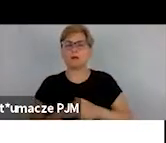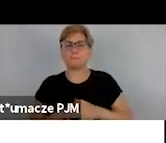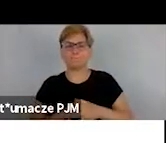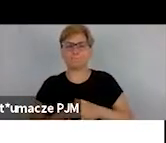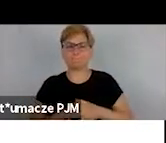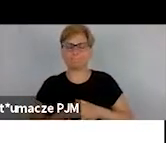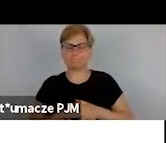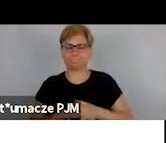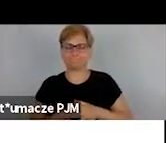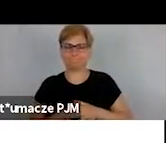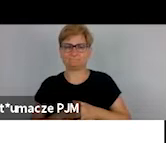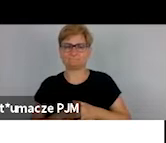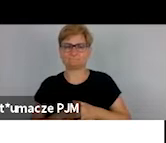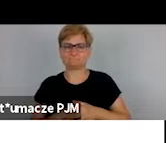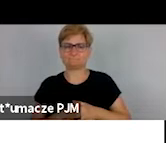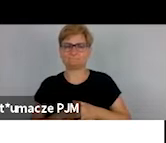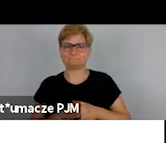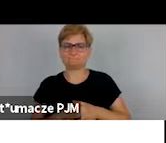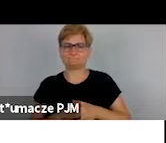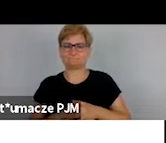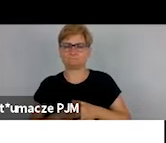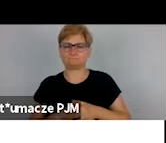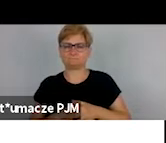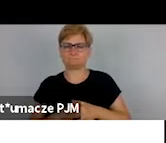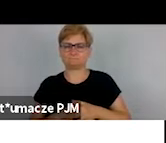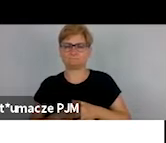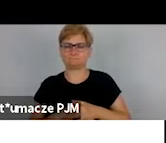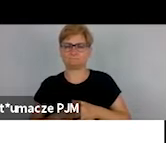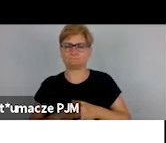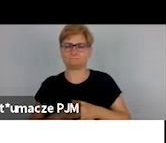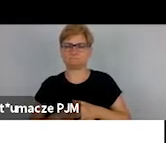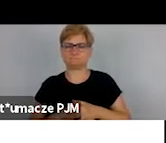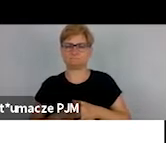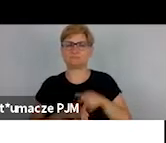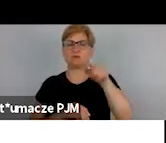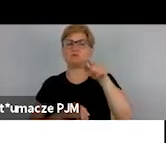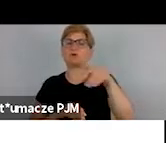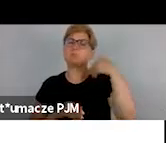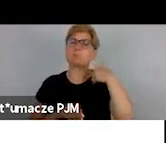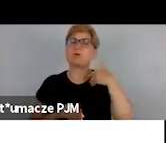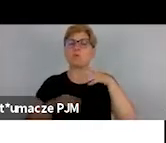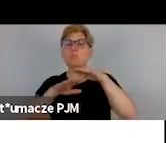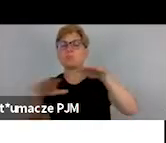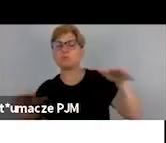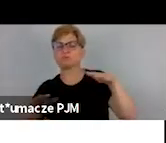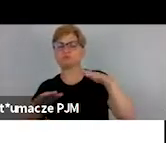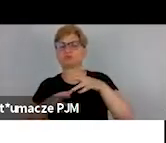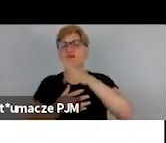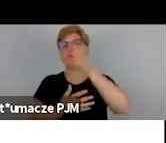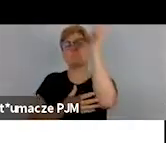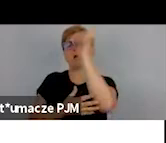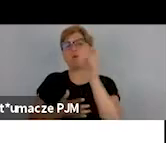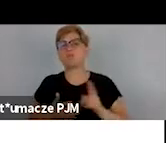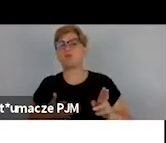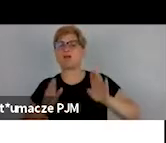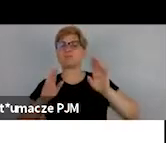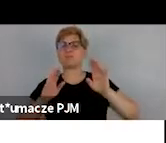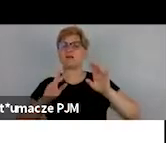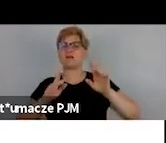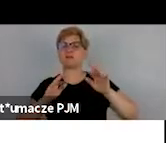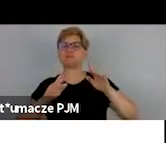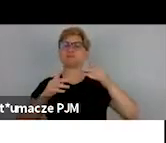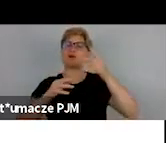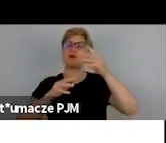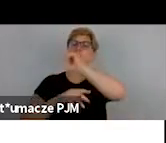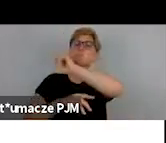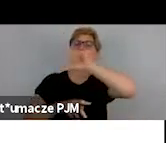painted hundreds of murals like that across the country. What was interesting about that particular one was a group of graffiti artists